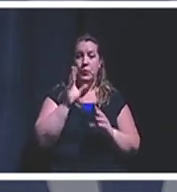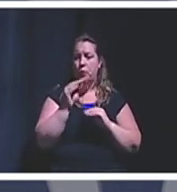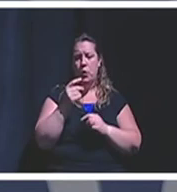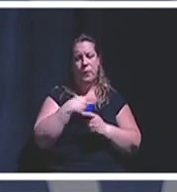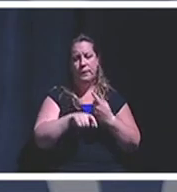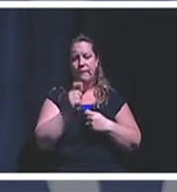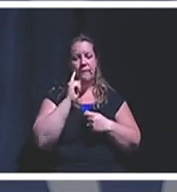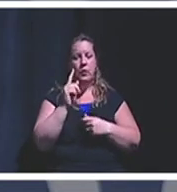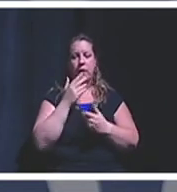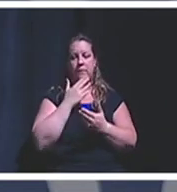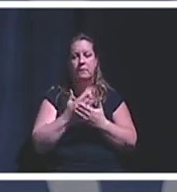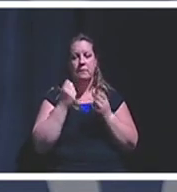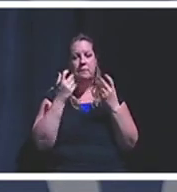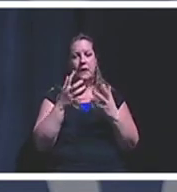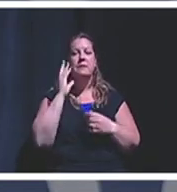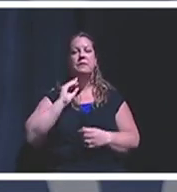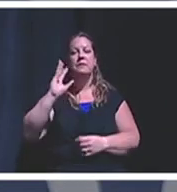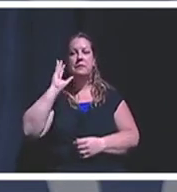experience.